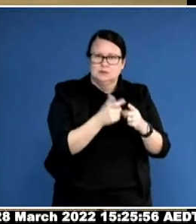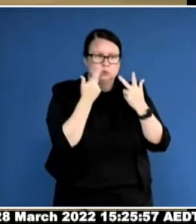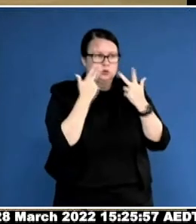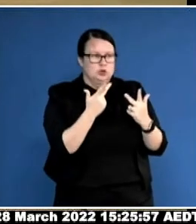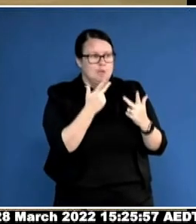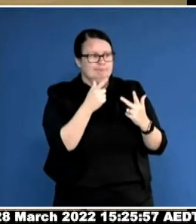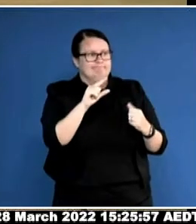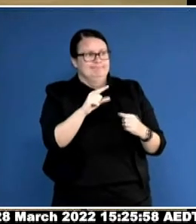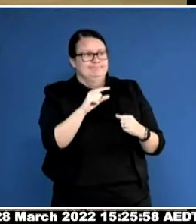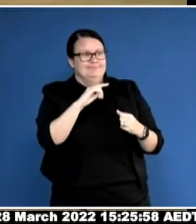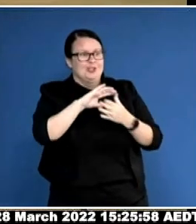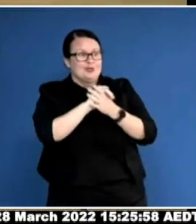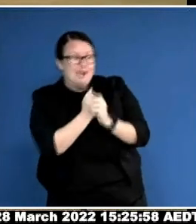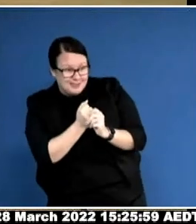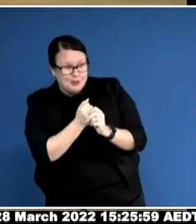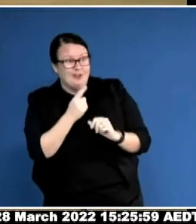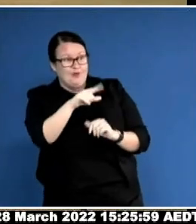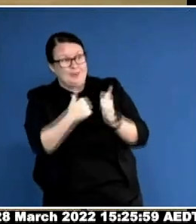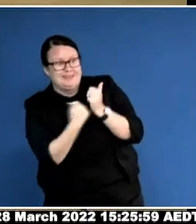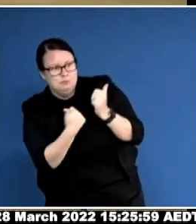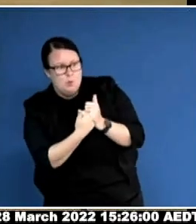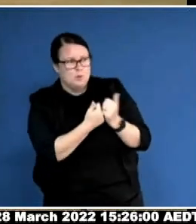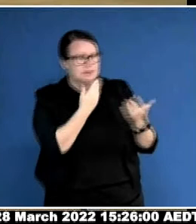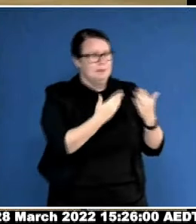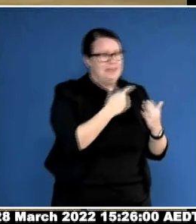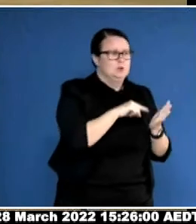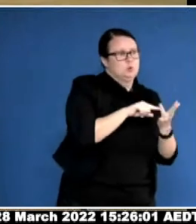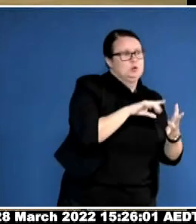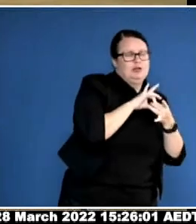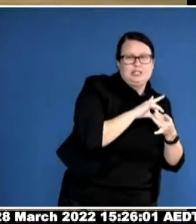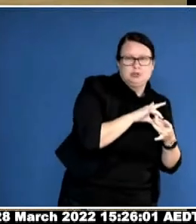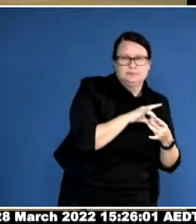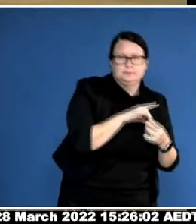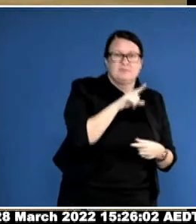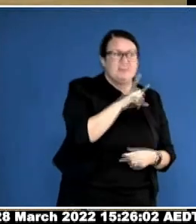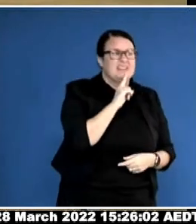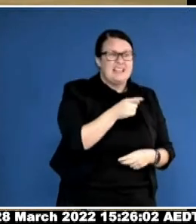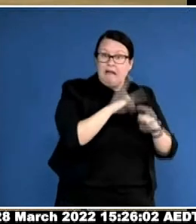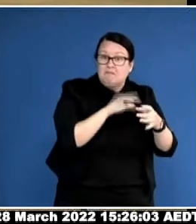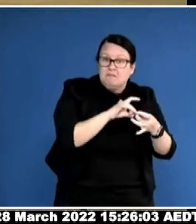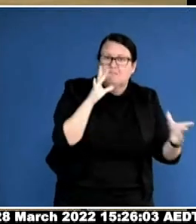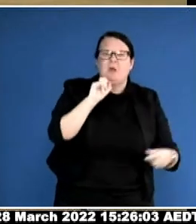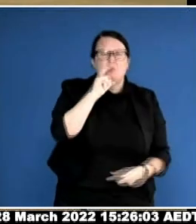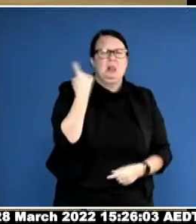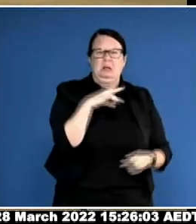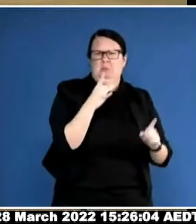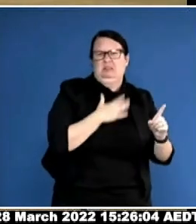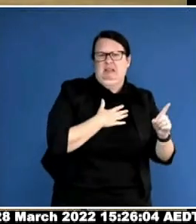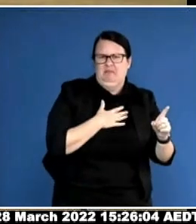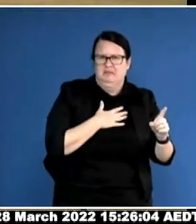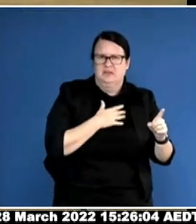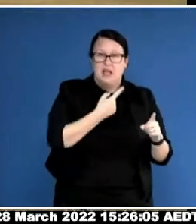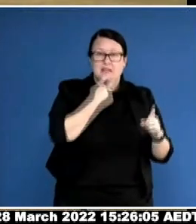gratitude from the relationship as a whole. He threatened to kill himself. He went and visited some people in my apartment